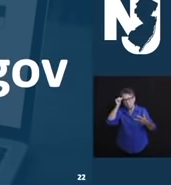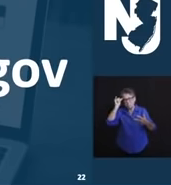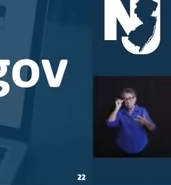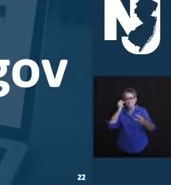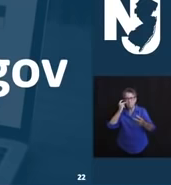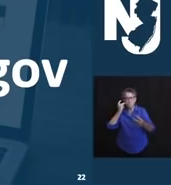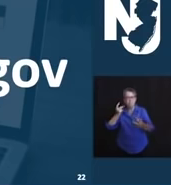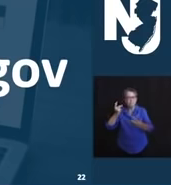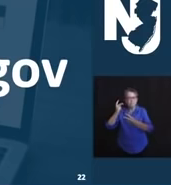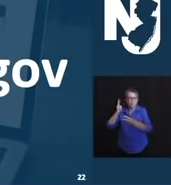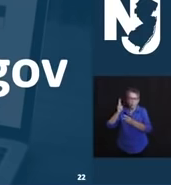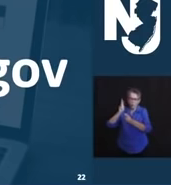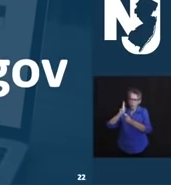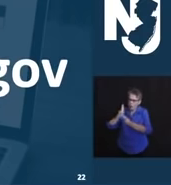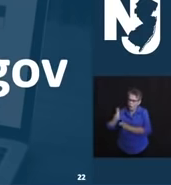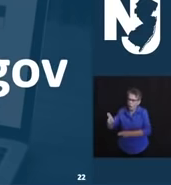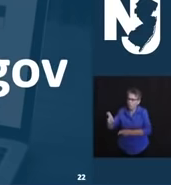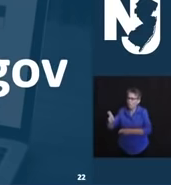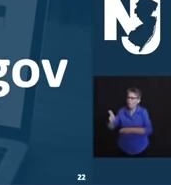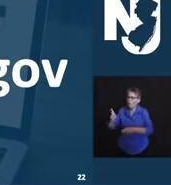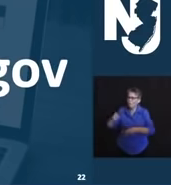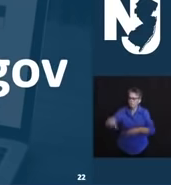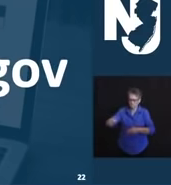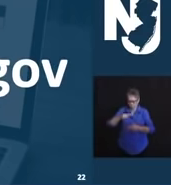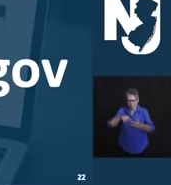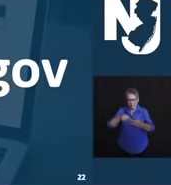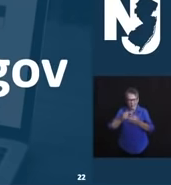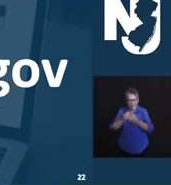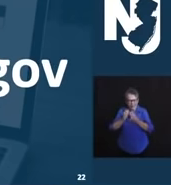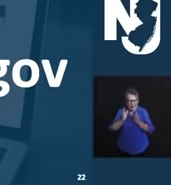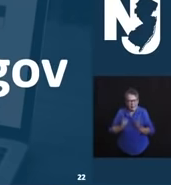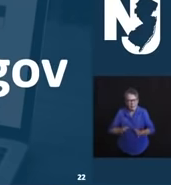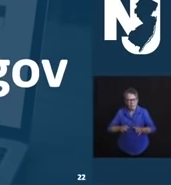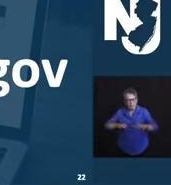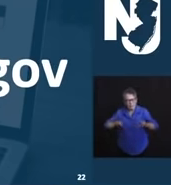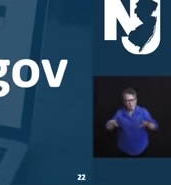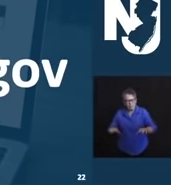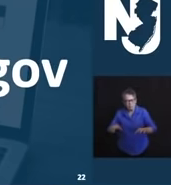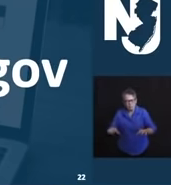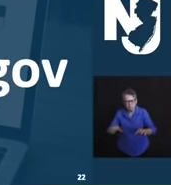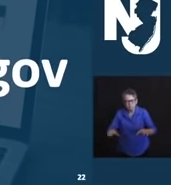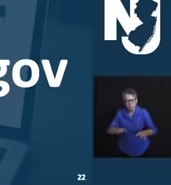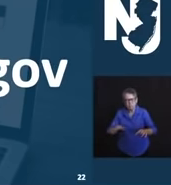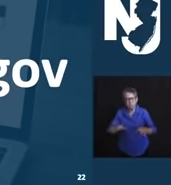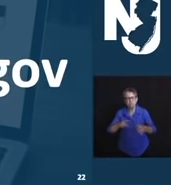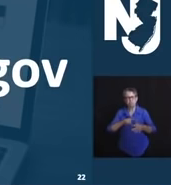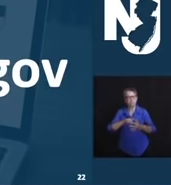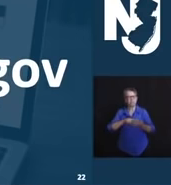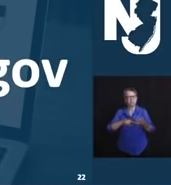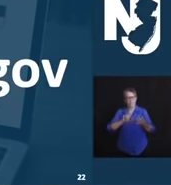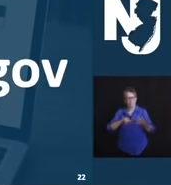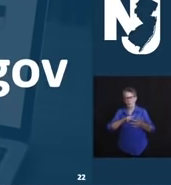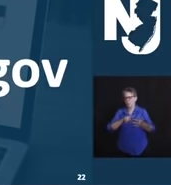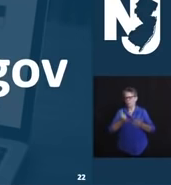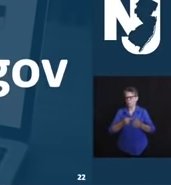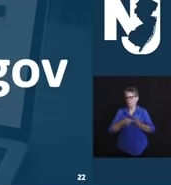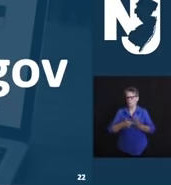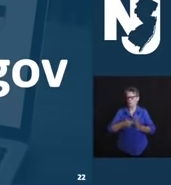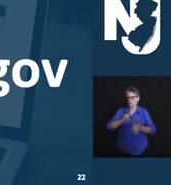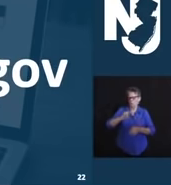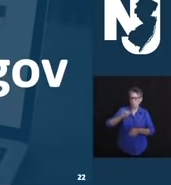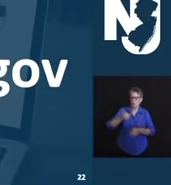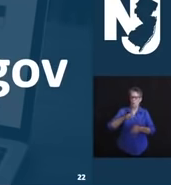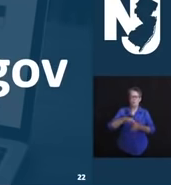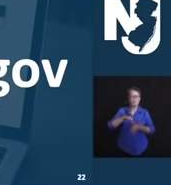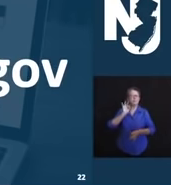families. They personified the spirit and essence of New Jersey, innovative, compassionate, and guided by faith.